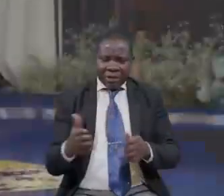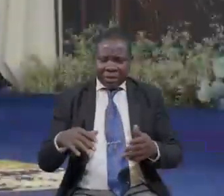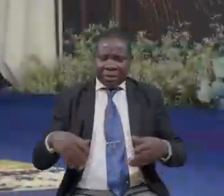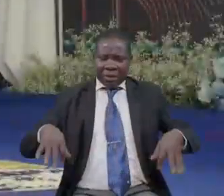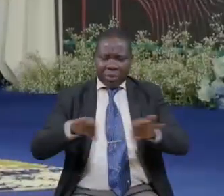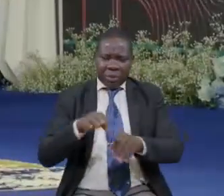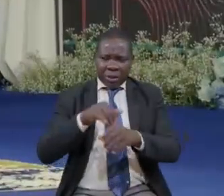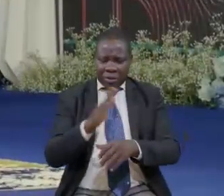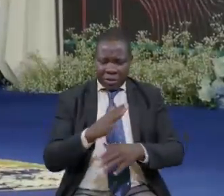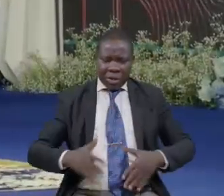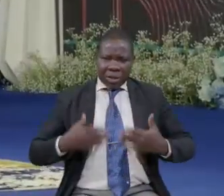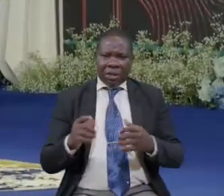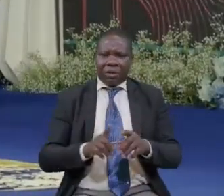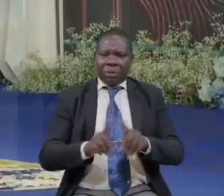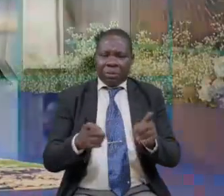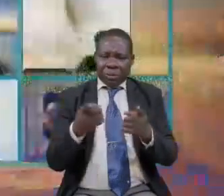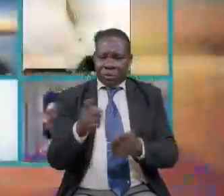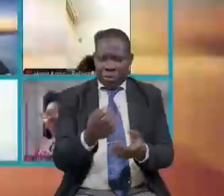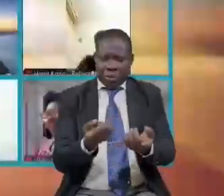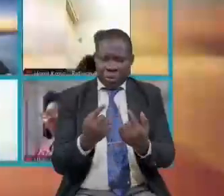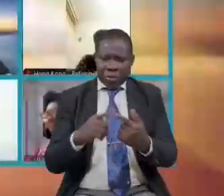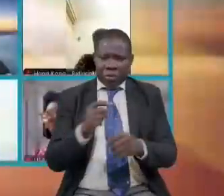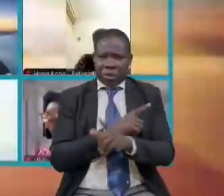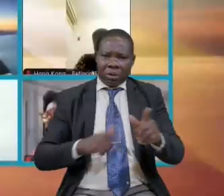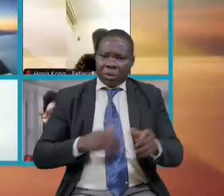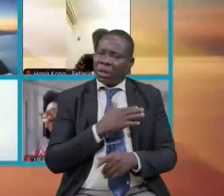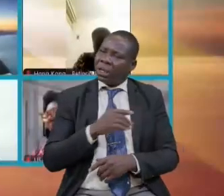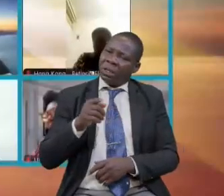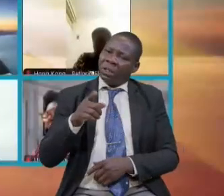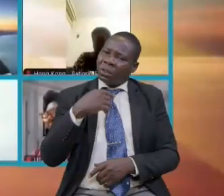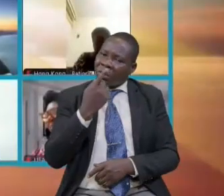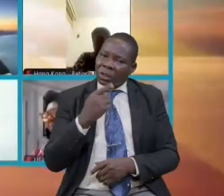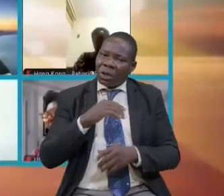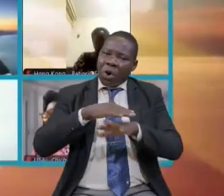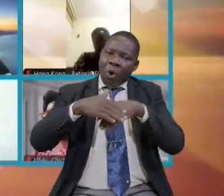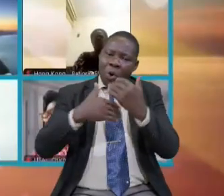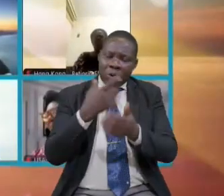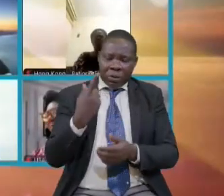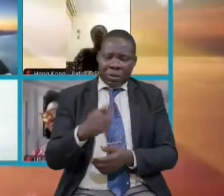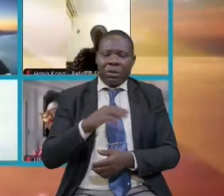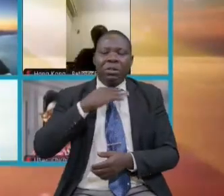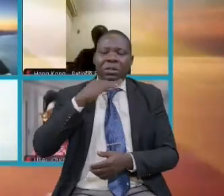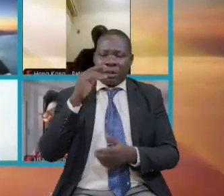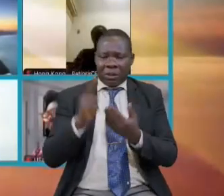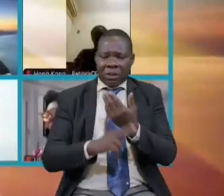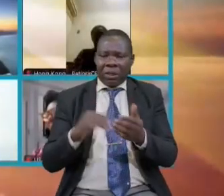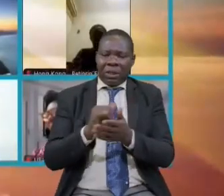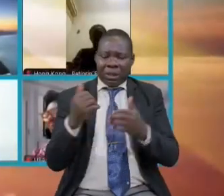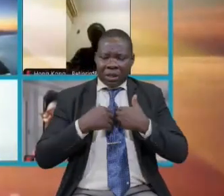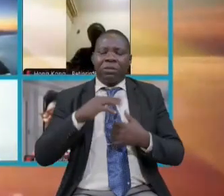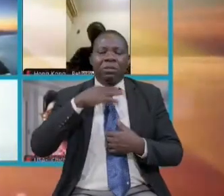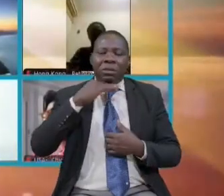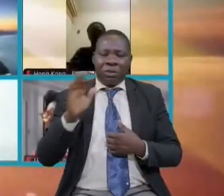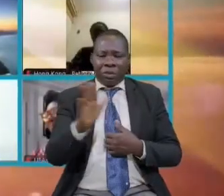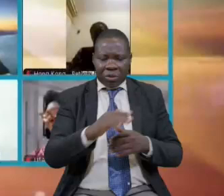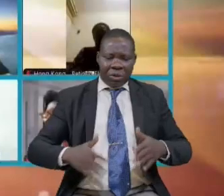the Lord and he says, your defilement that has defiled your life, tonight,